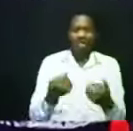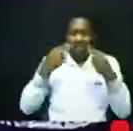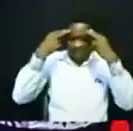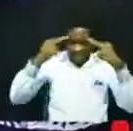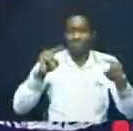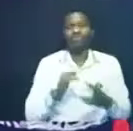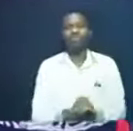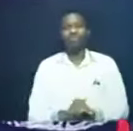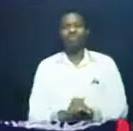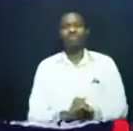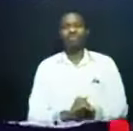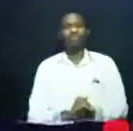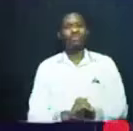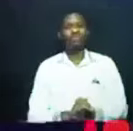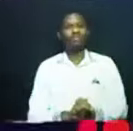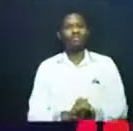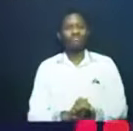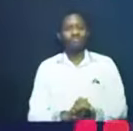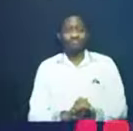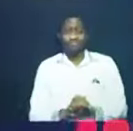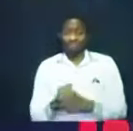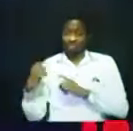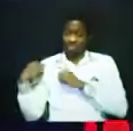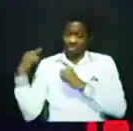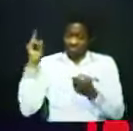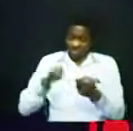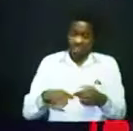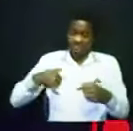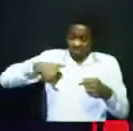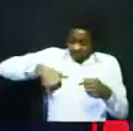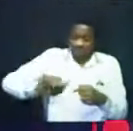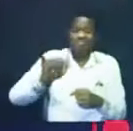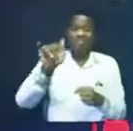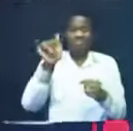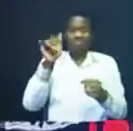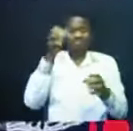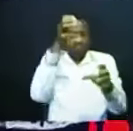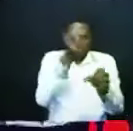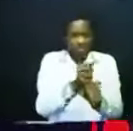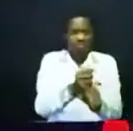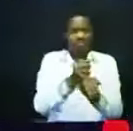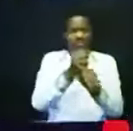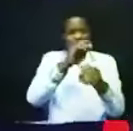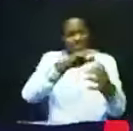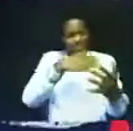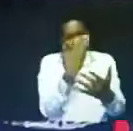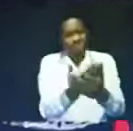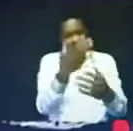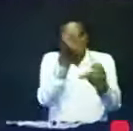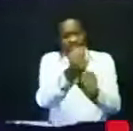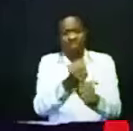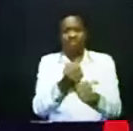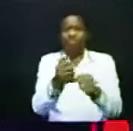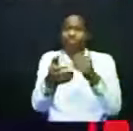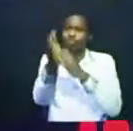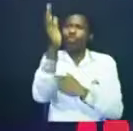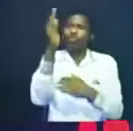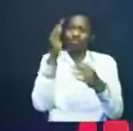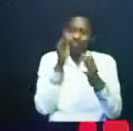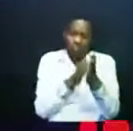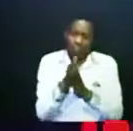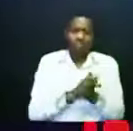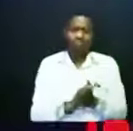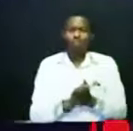it's still accomplishing whatever God desires. He does not speak